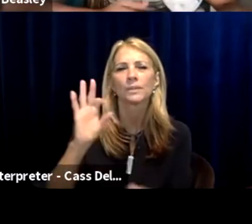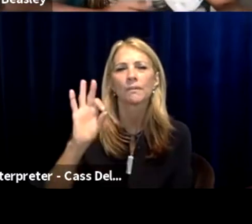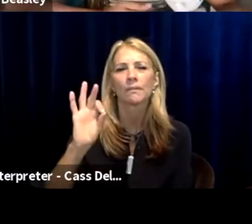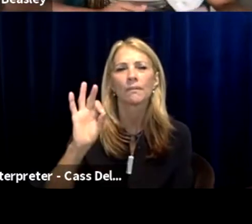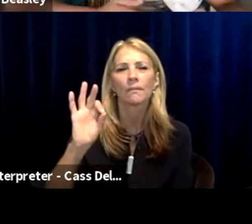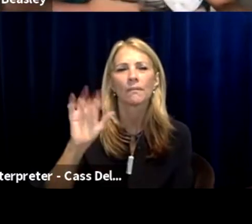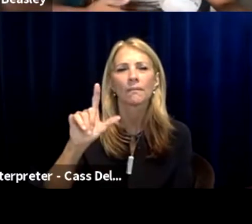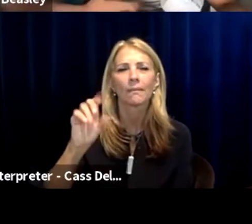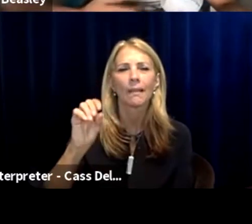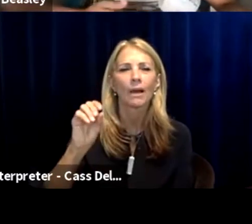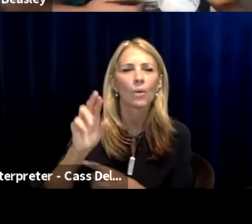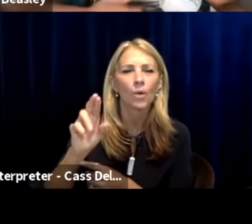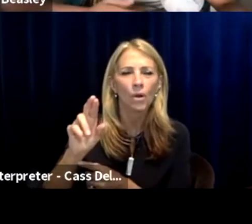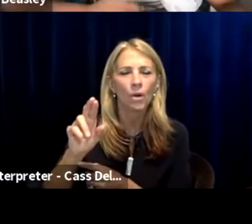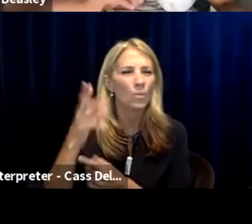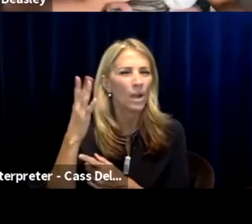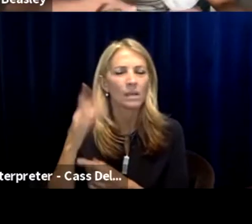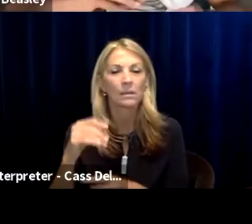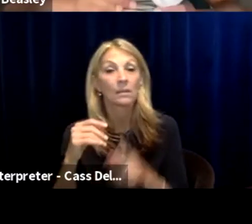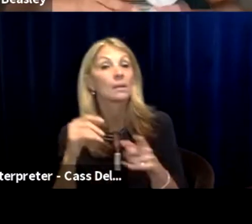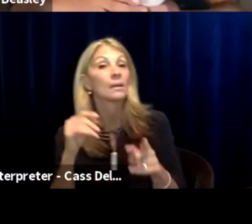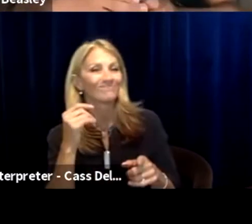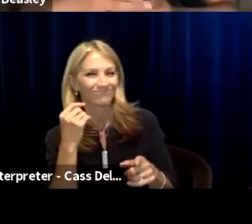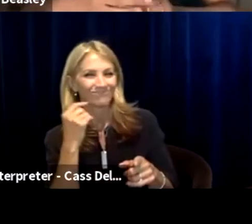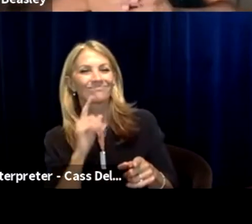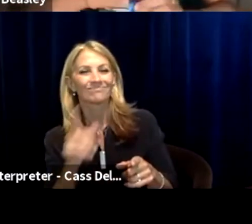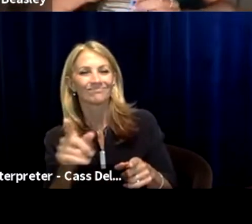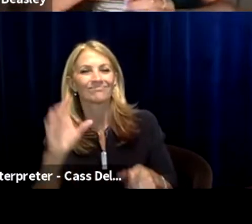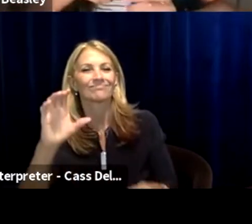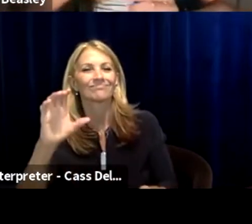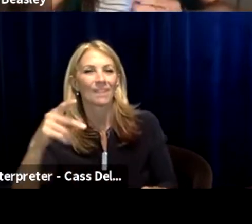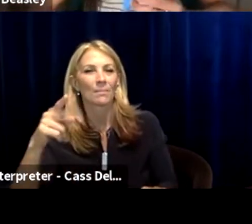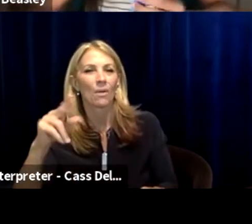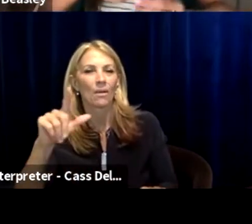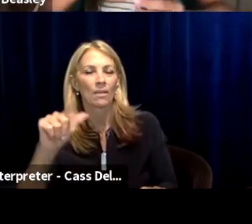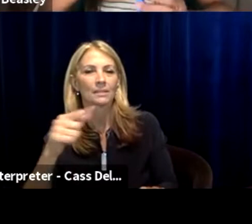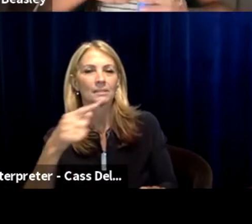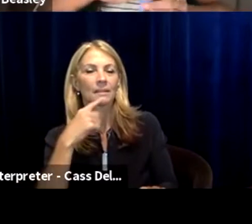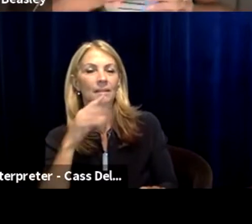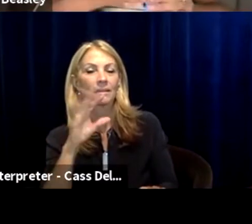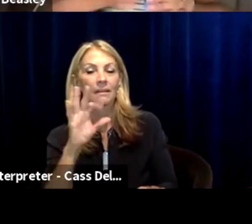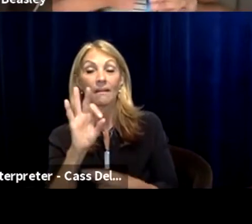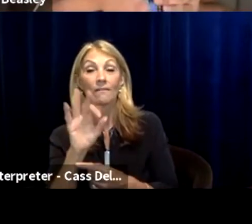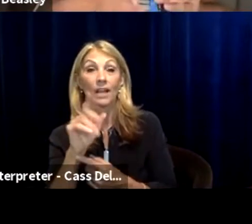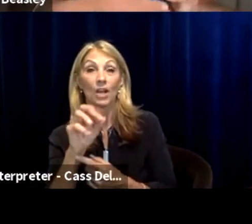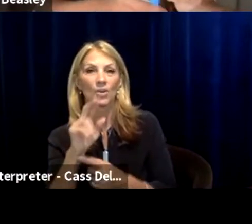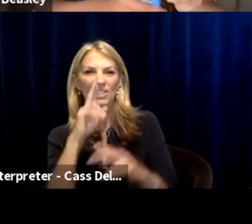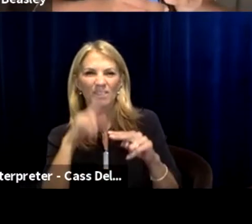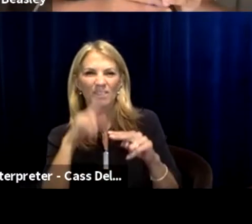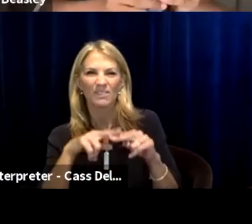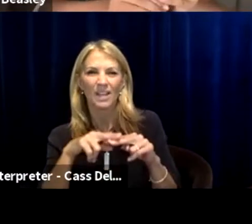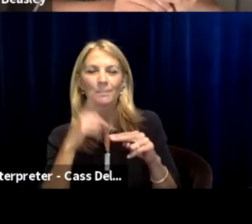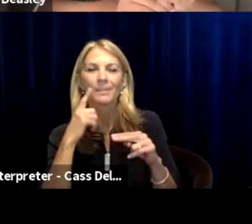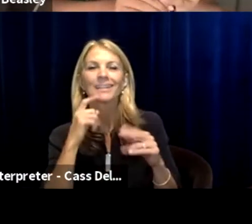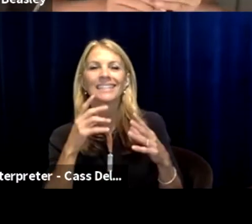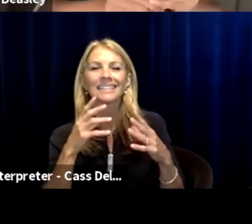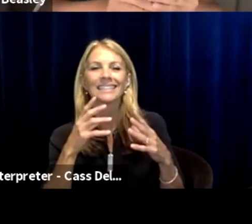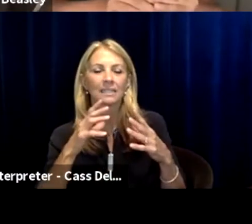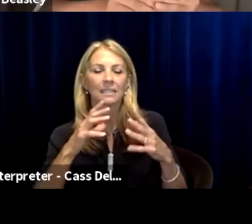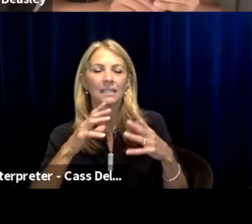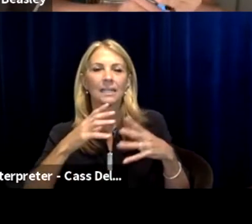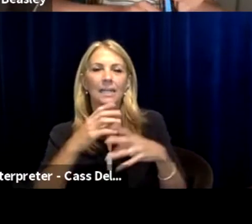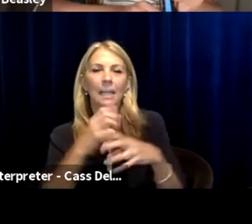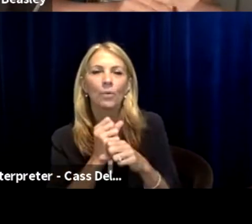So flour is just kind of fun because it's compressible, which is the technical term for squishy. So